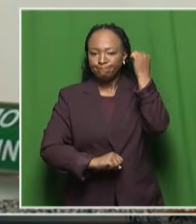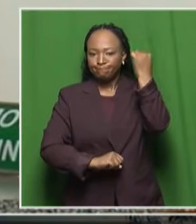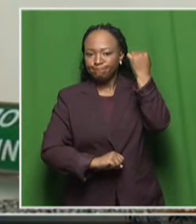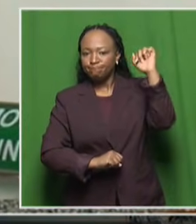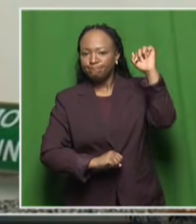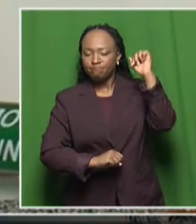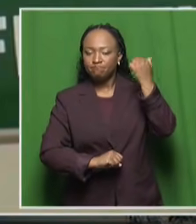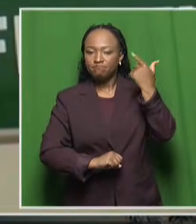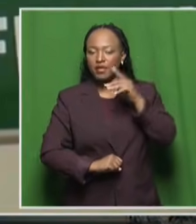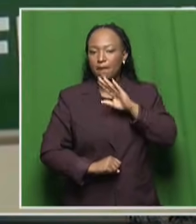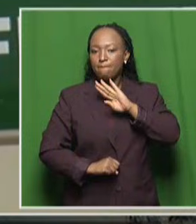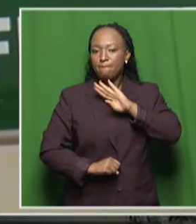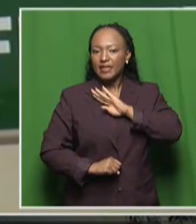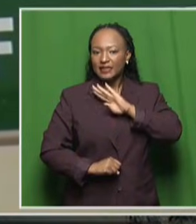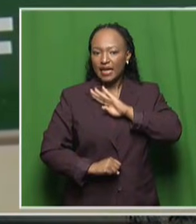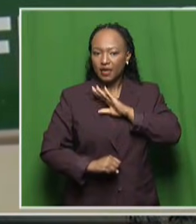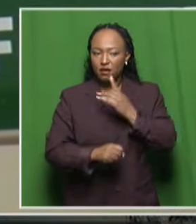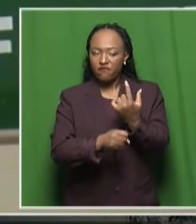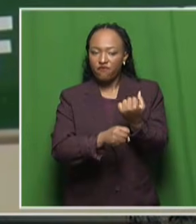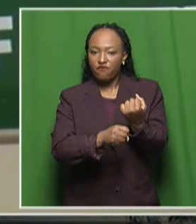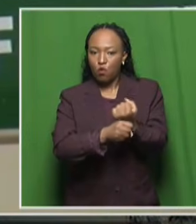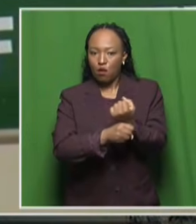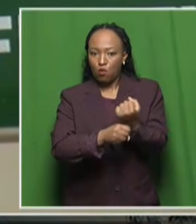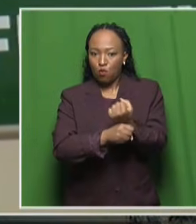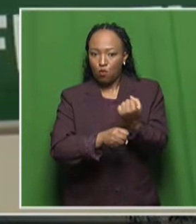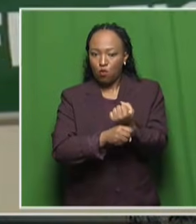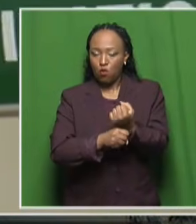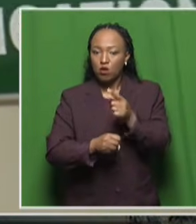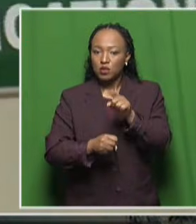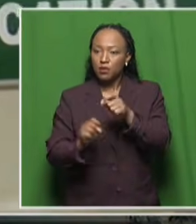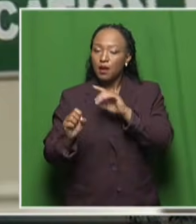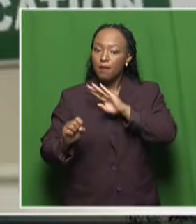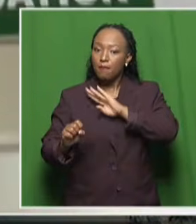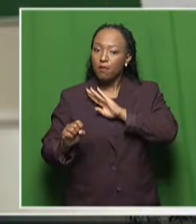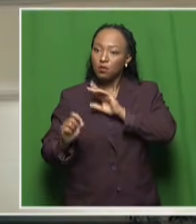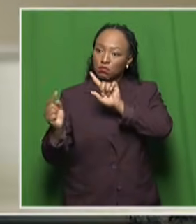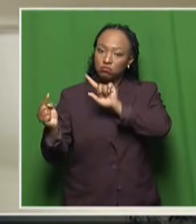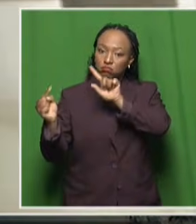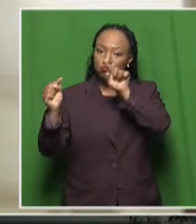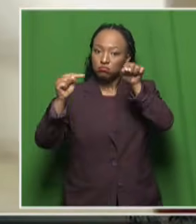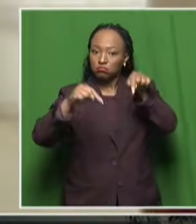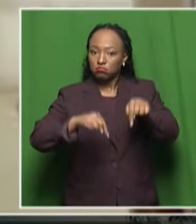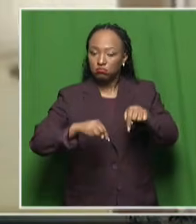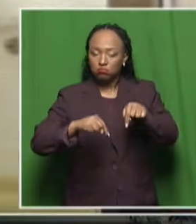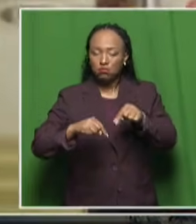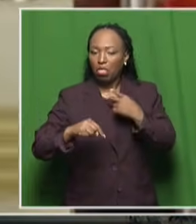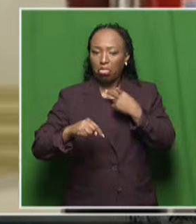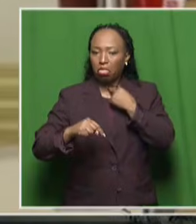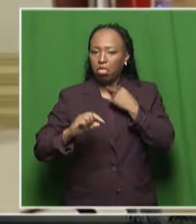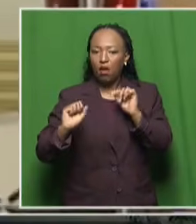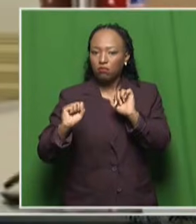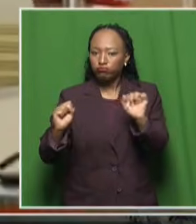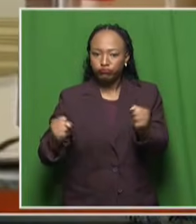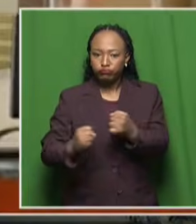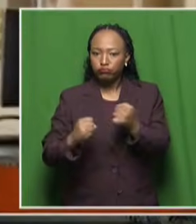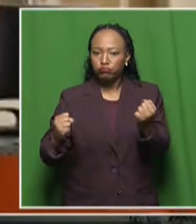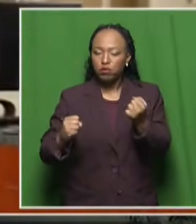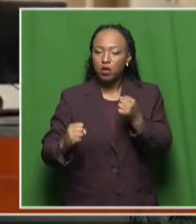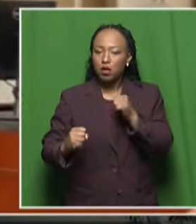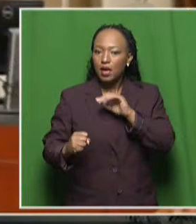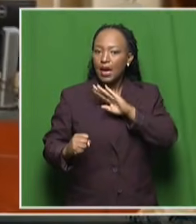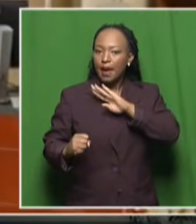some military activities where they were supposed to send their military. They couldn't do that because the US was